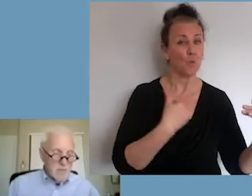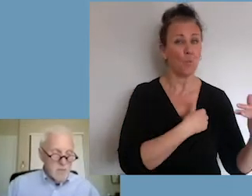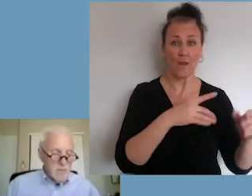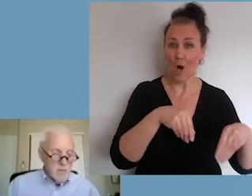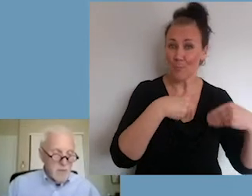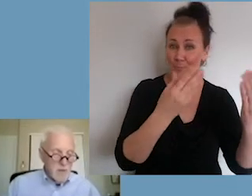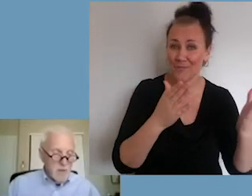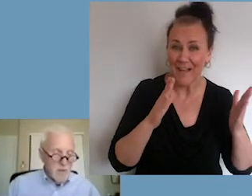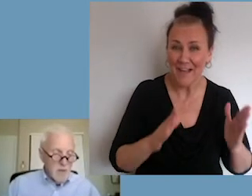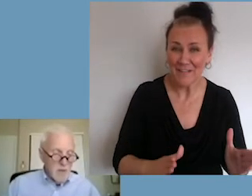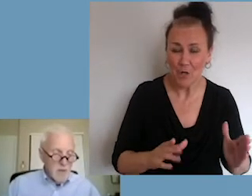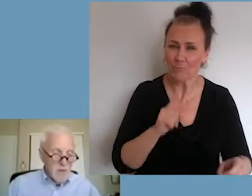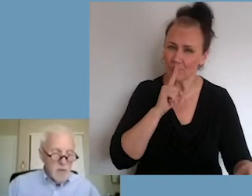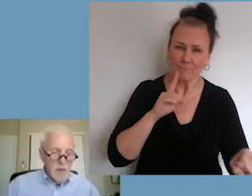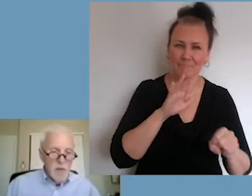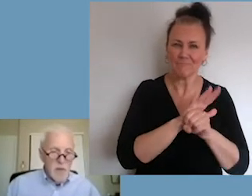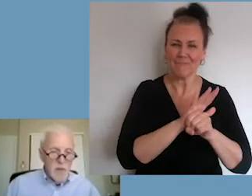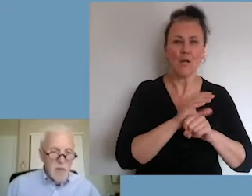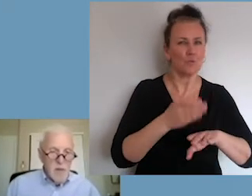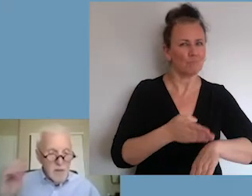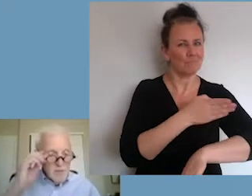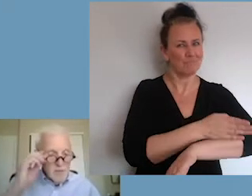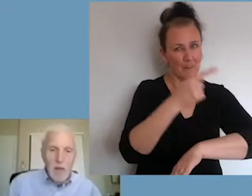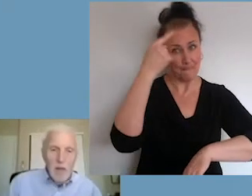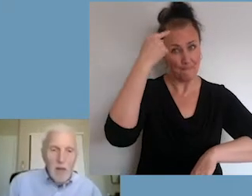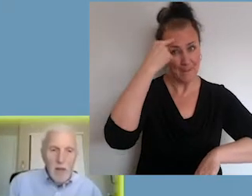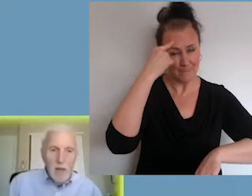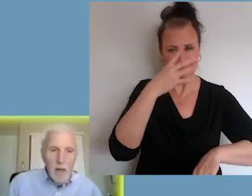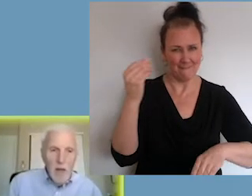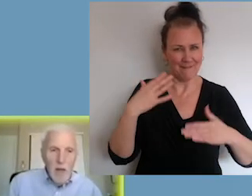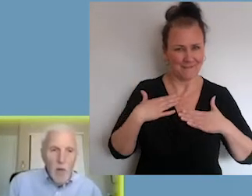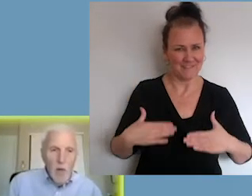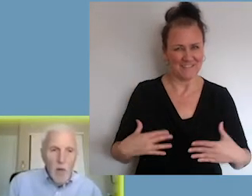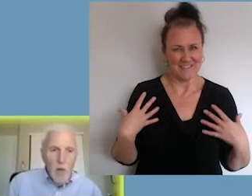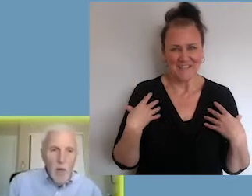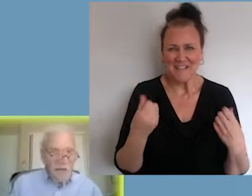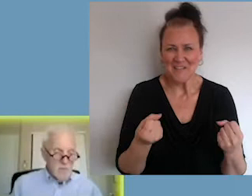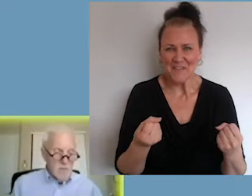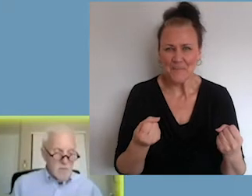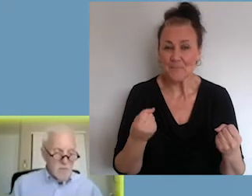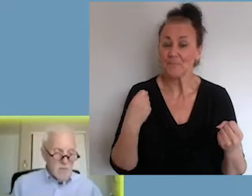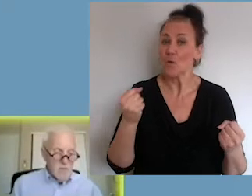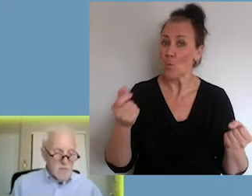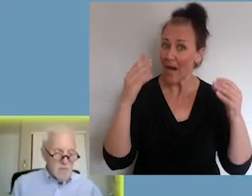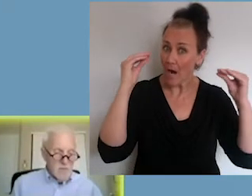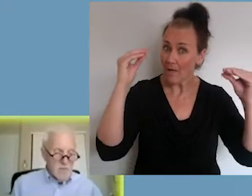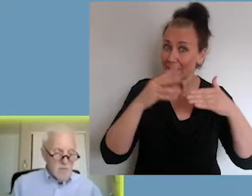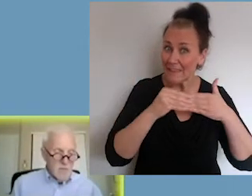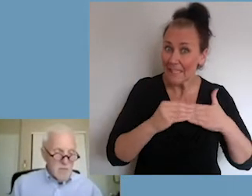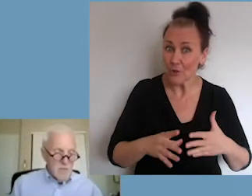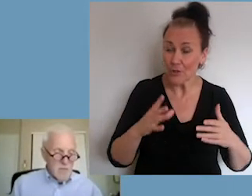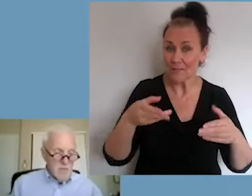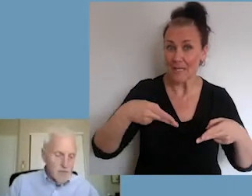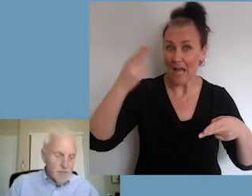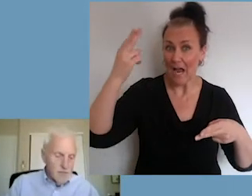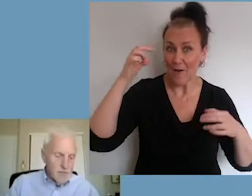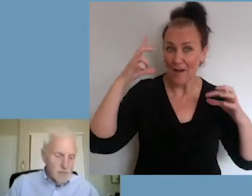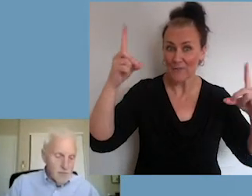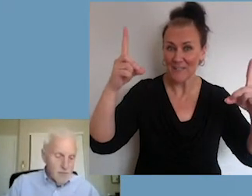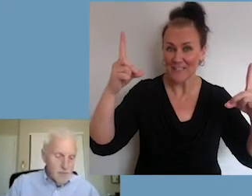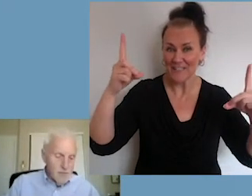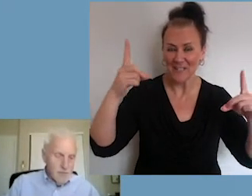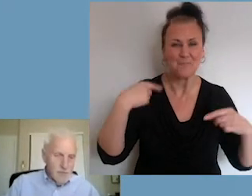wellness providers dedicated to improving mental and physical health. We are leaders in higher education. We